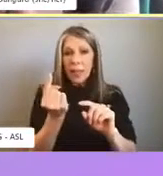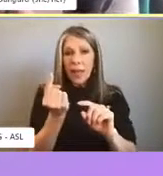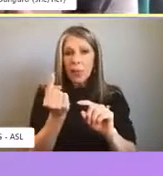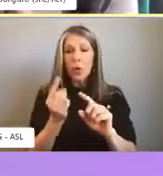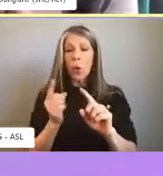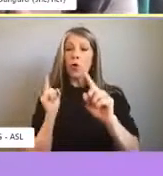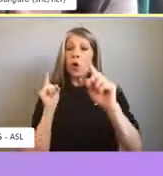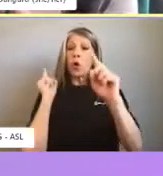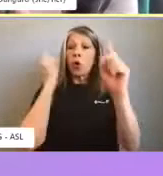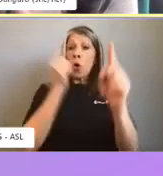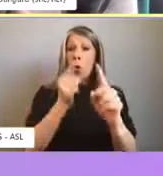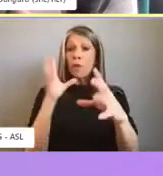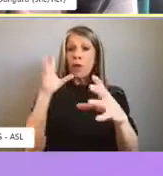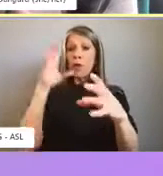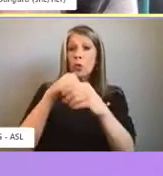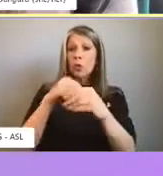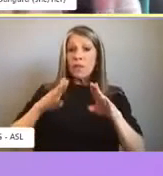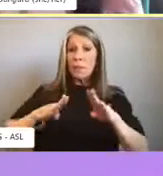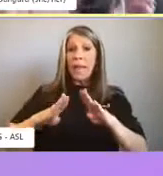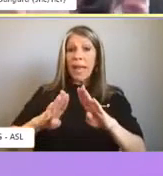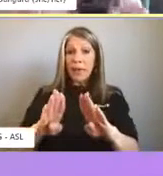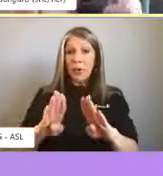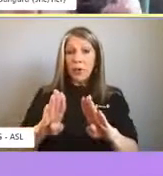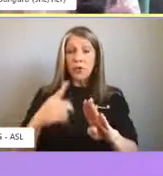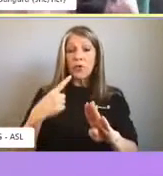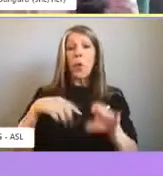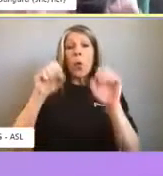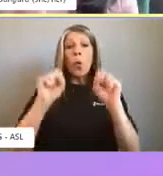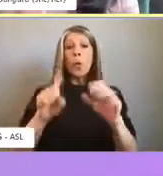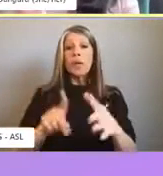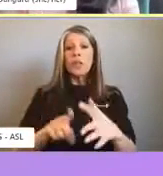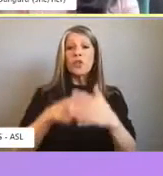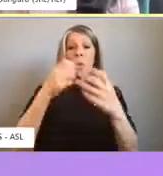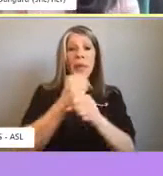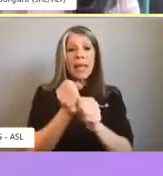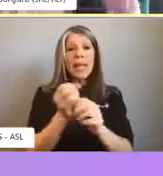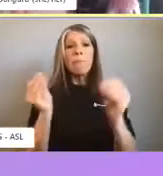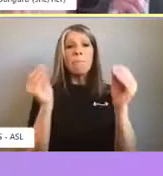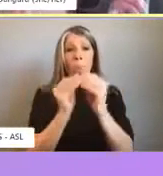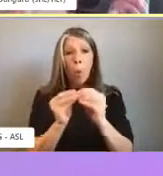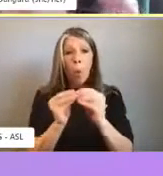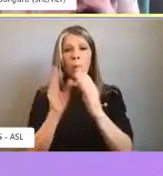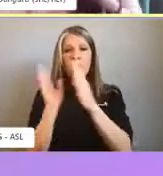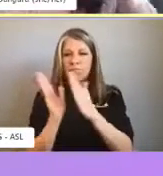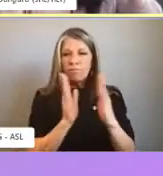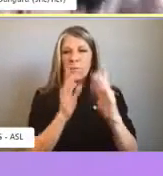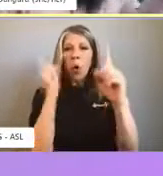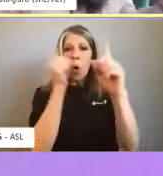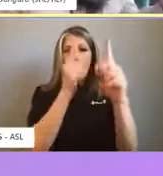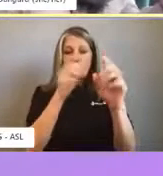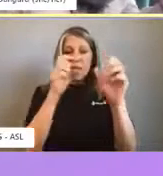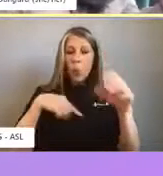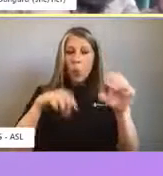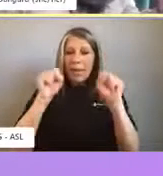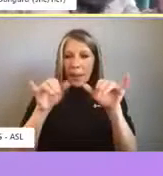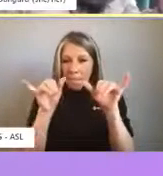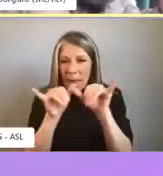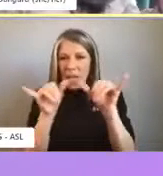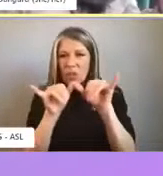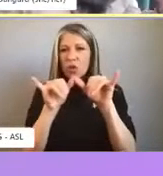of inclusive behaviors, we can start making more strategic goals that are measurable and